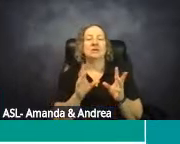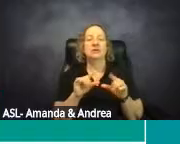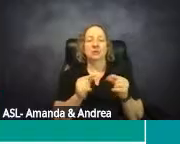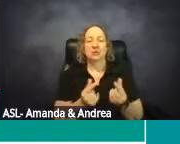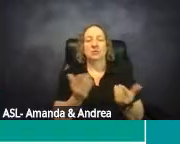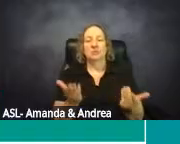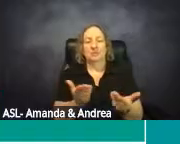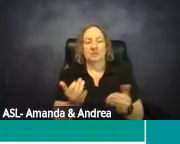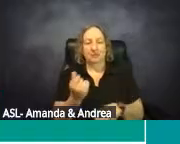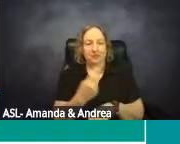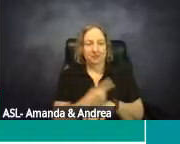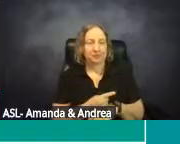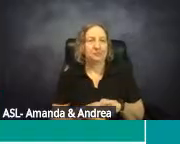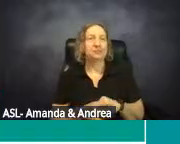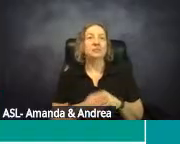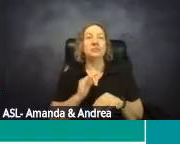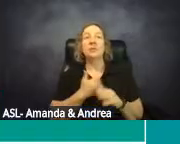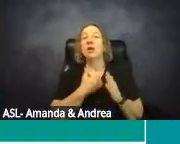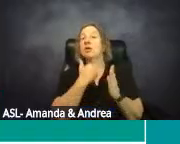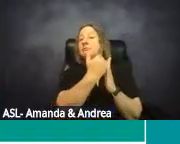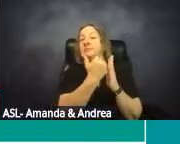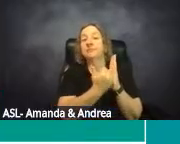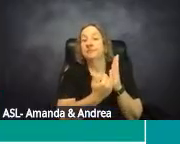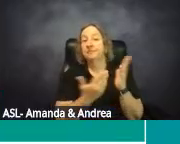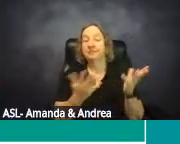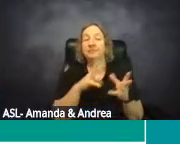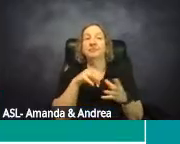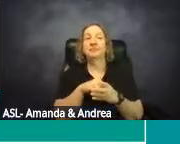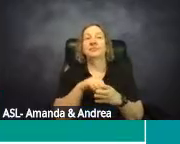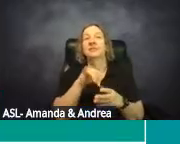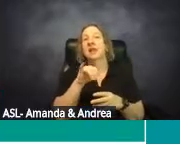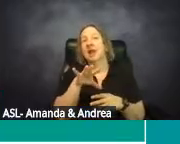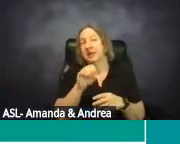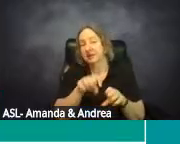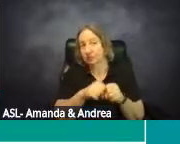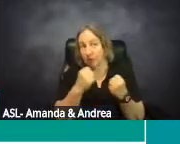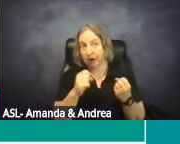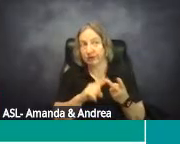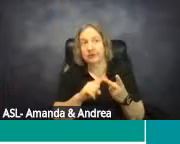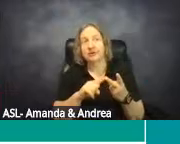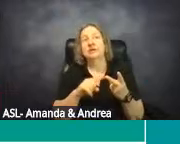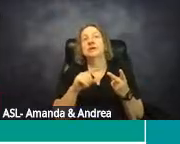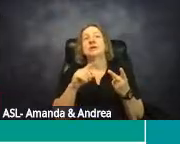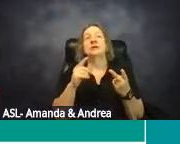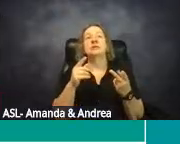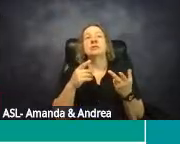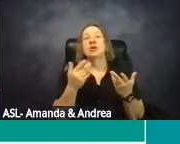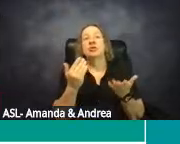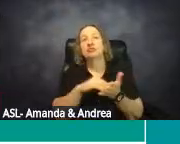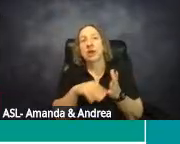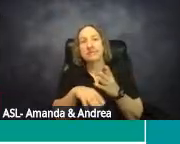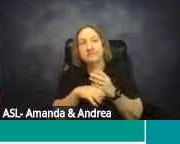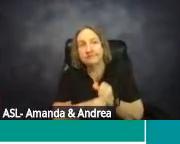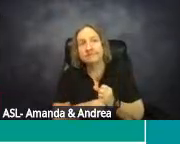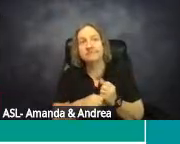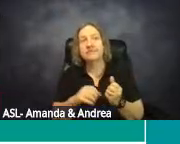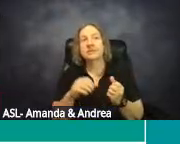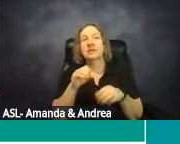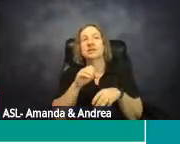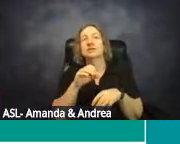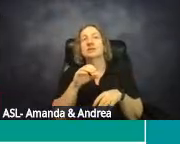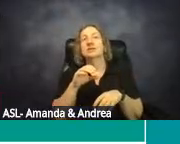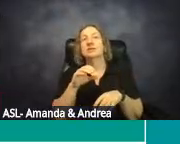Our agenda includes an icebreaker, a recap on our community benefits advisory group, which will be led